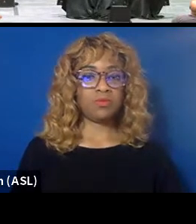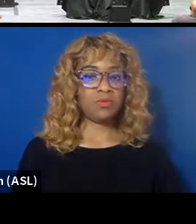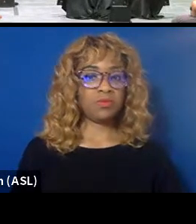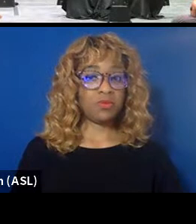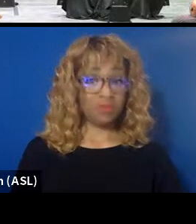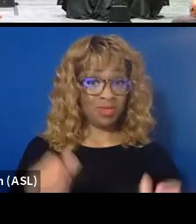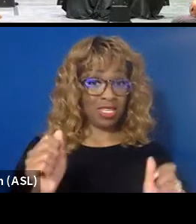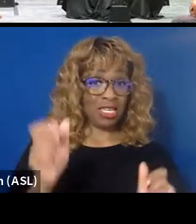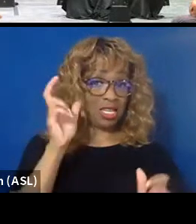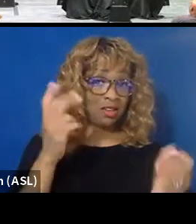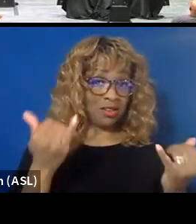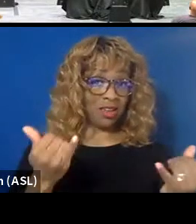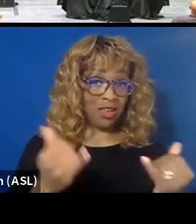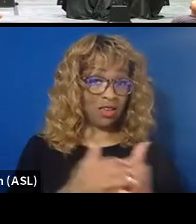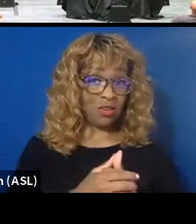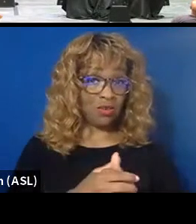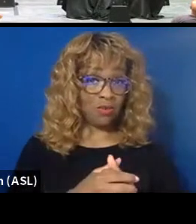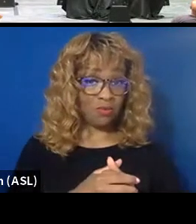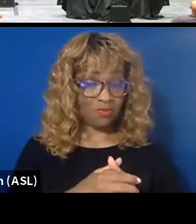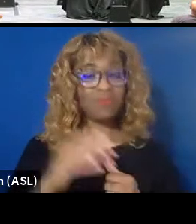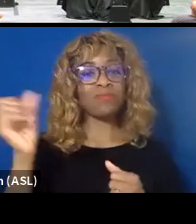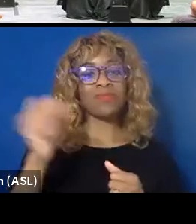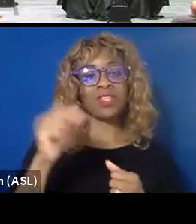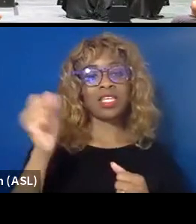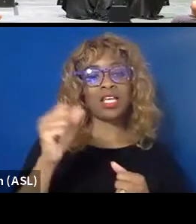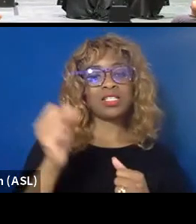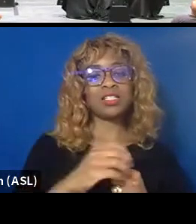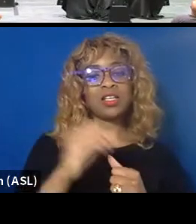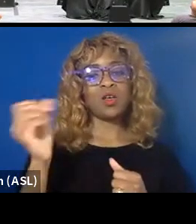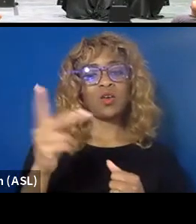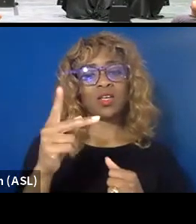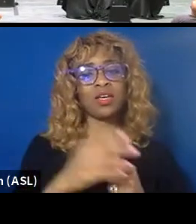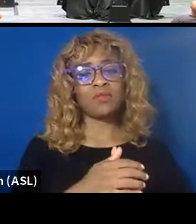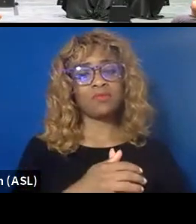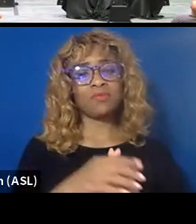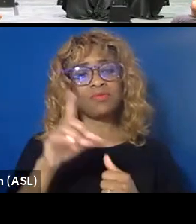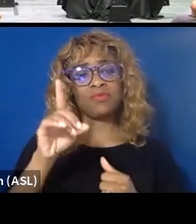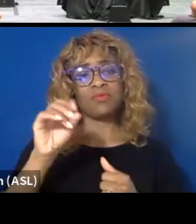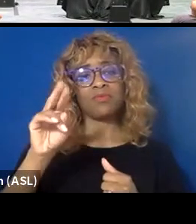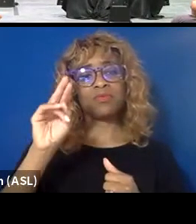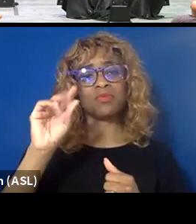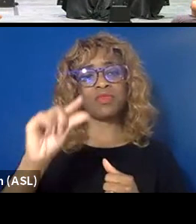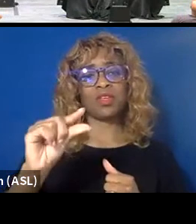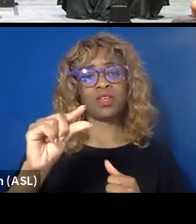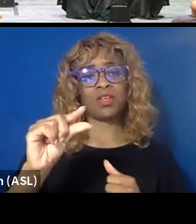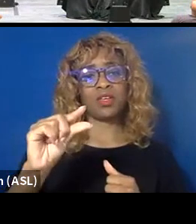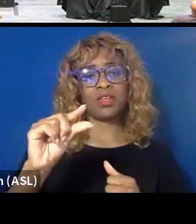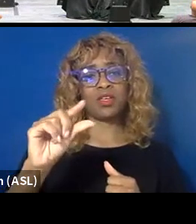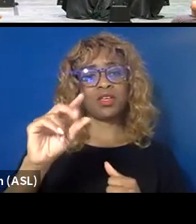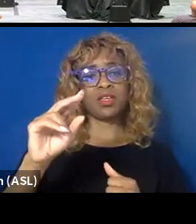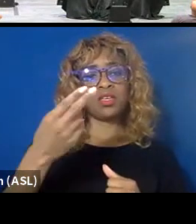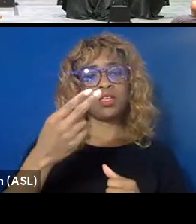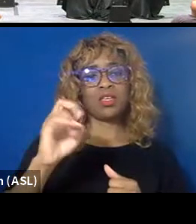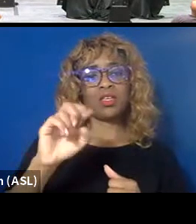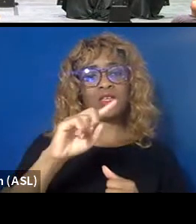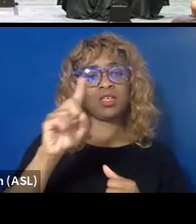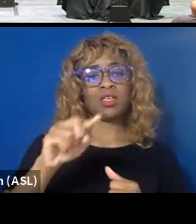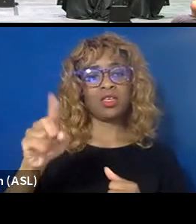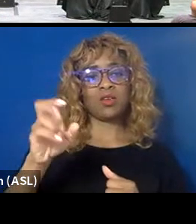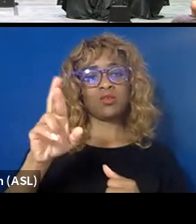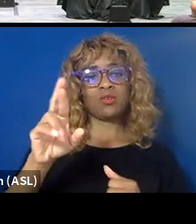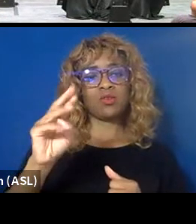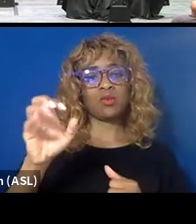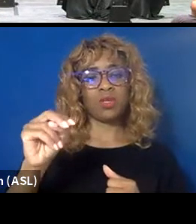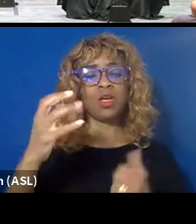Can you hear me now? Yes. Okay, Doug Helserman. I wanted to say